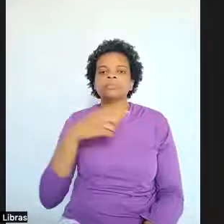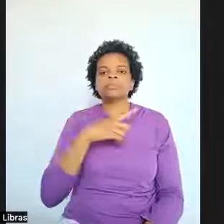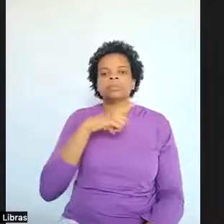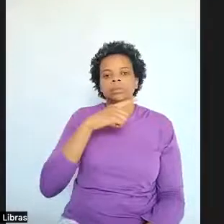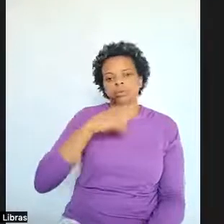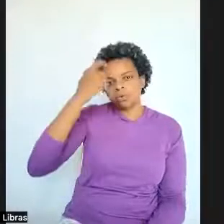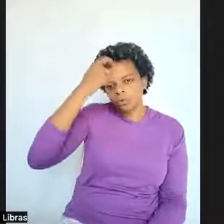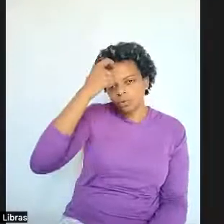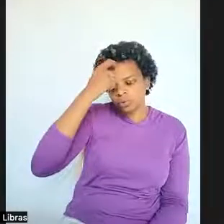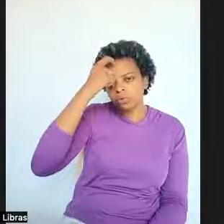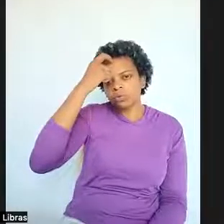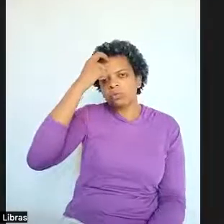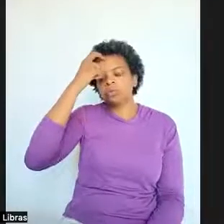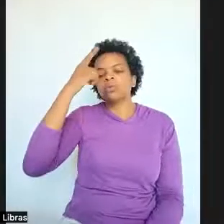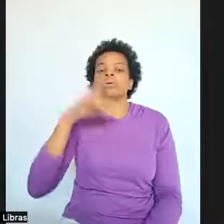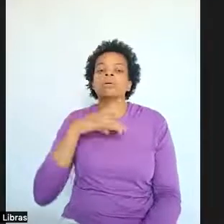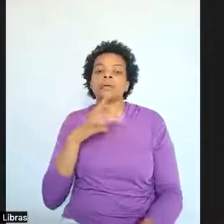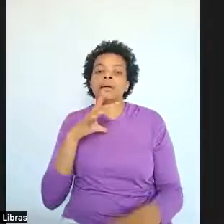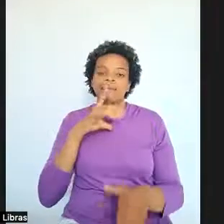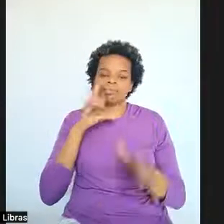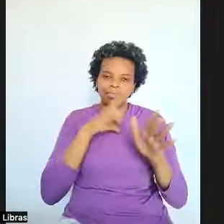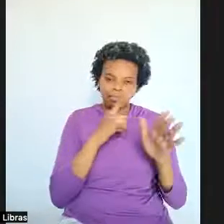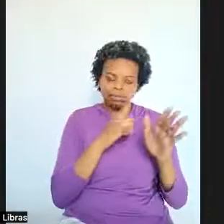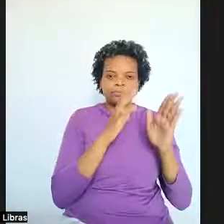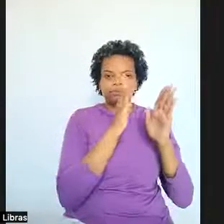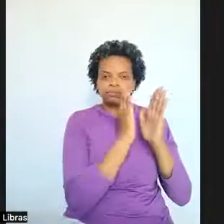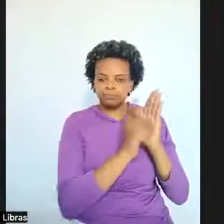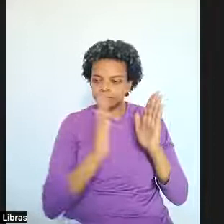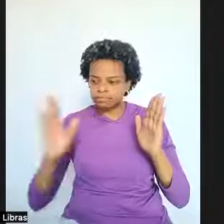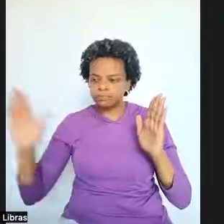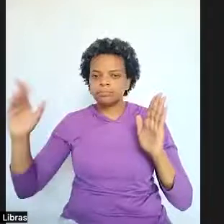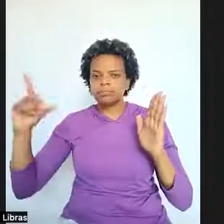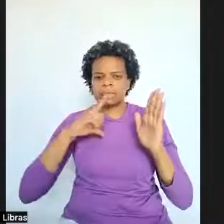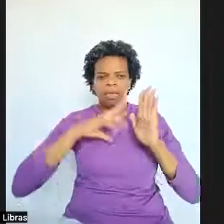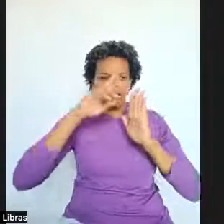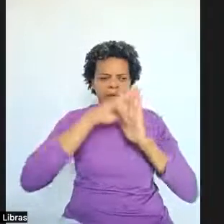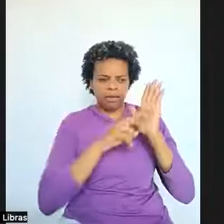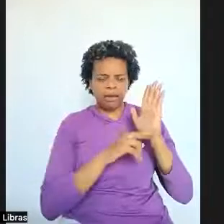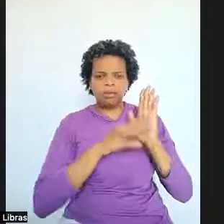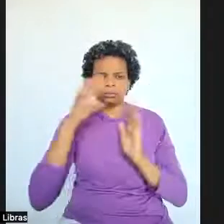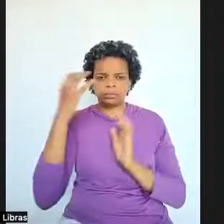of the action, it is a day of awareness because we understand that even though it is